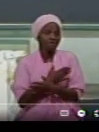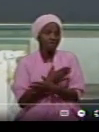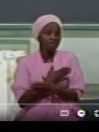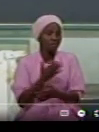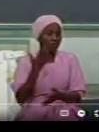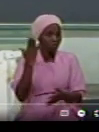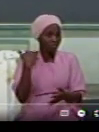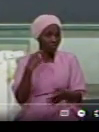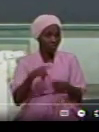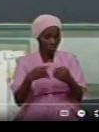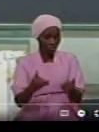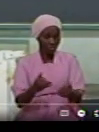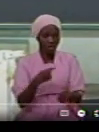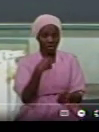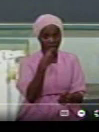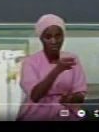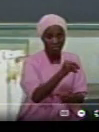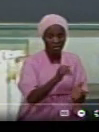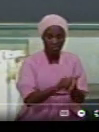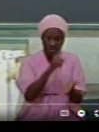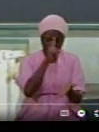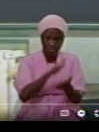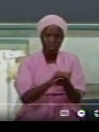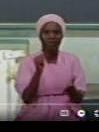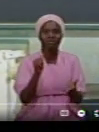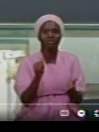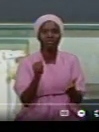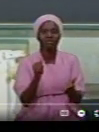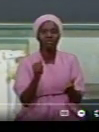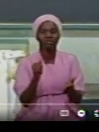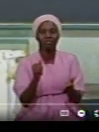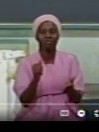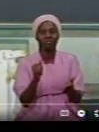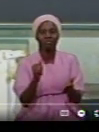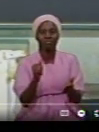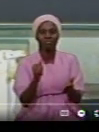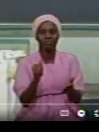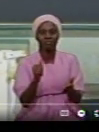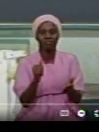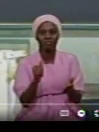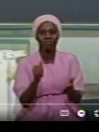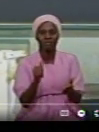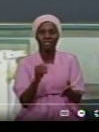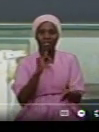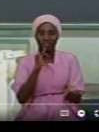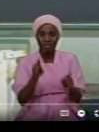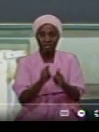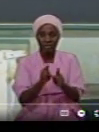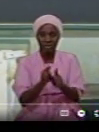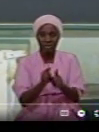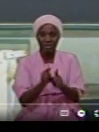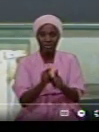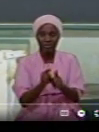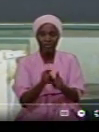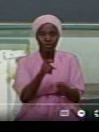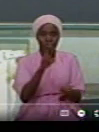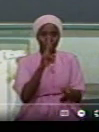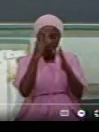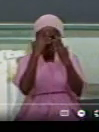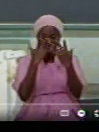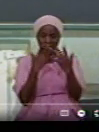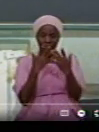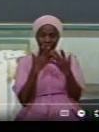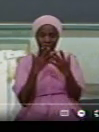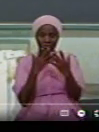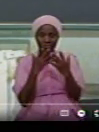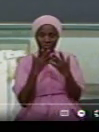going to be the response to that word, believe? It's like they were sorrowful. They